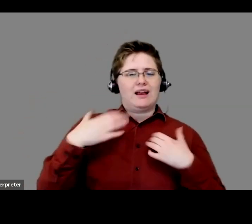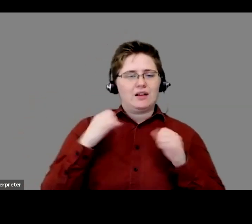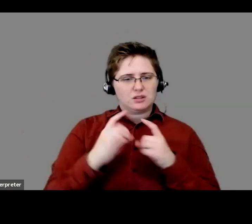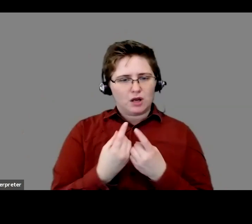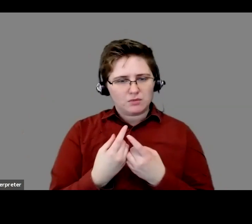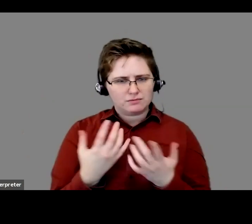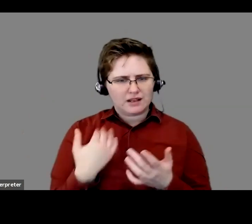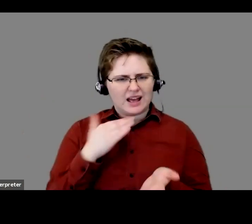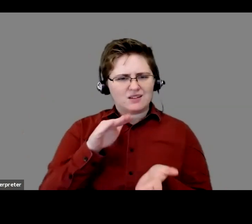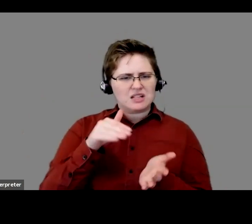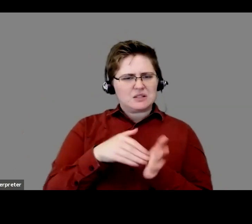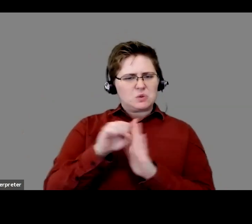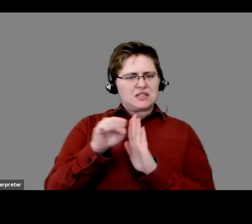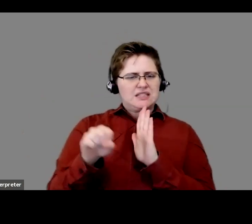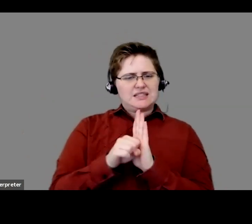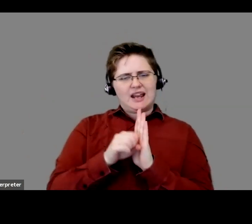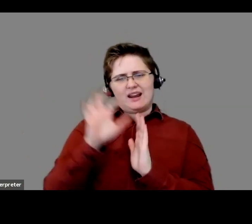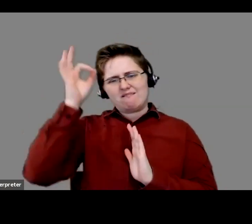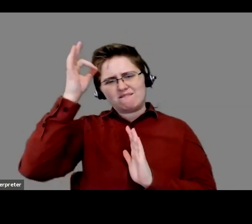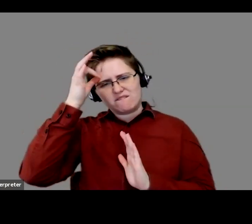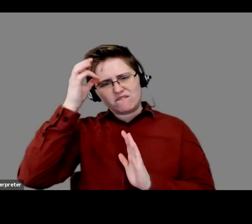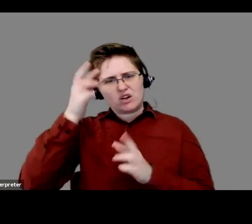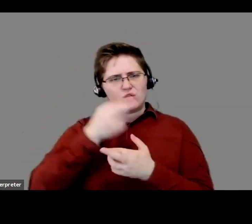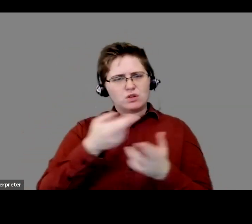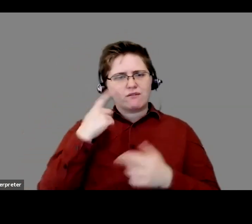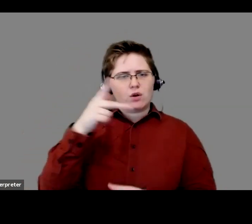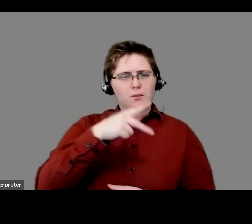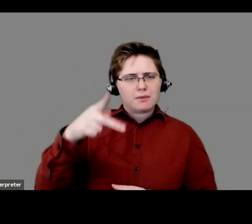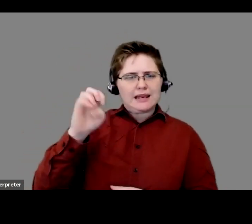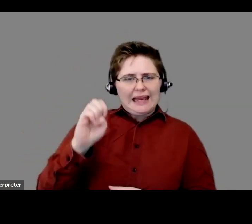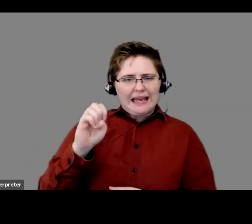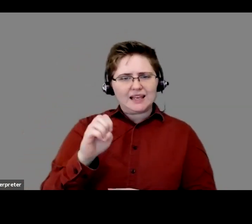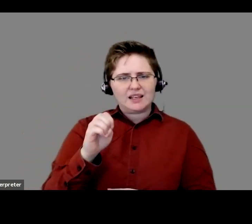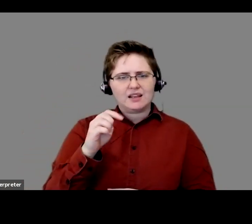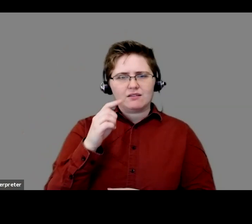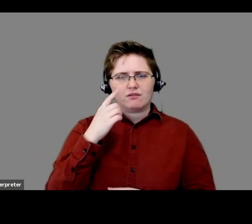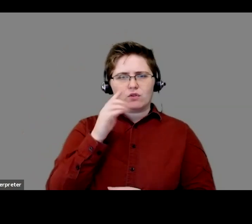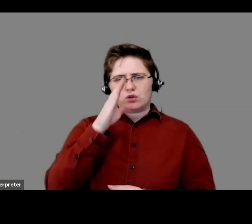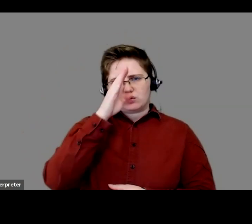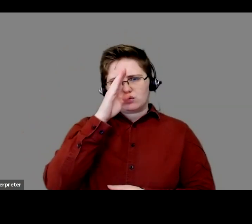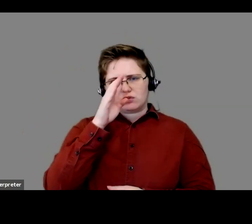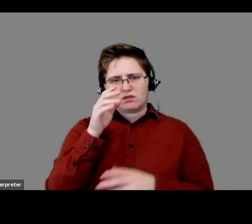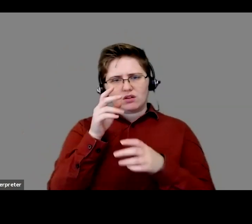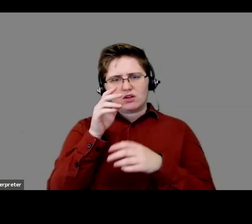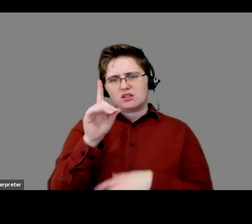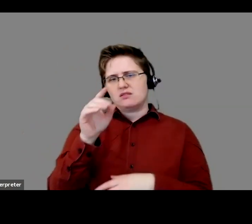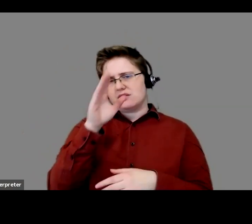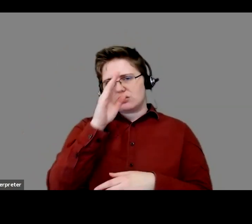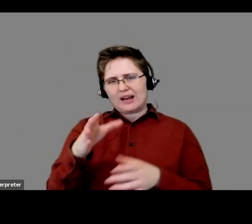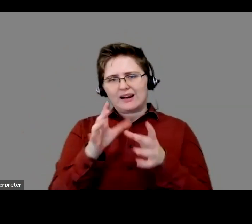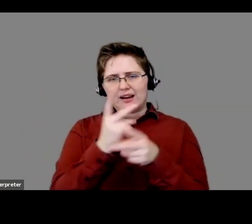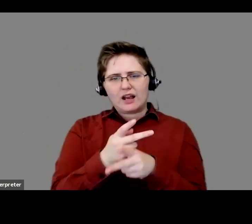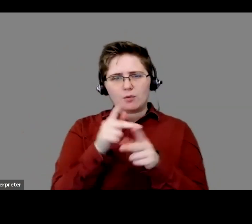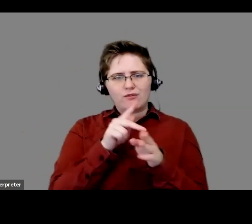is there a central state/federal resource for PPE for direction care professionals caring for